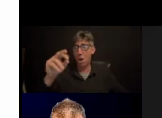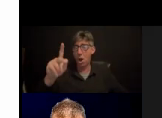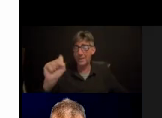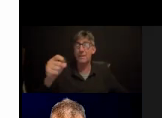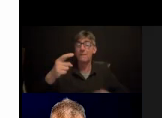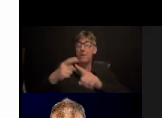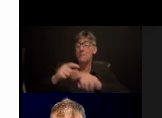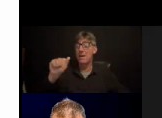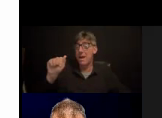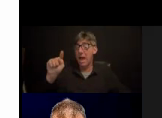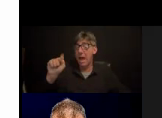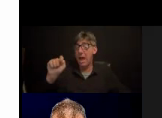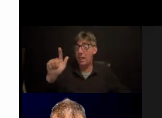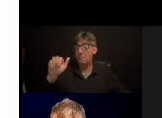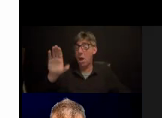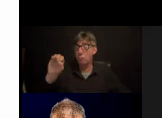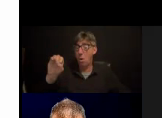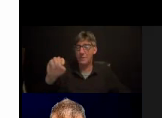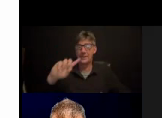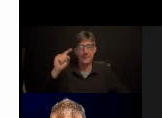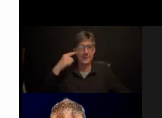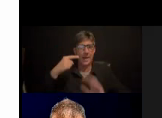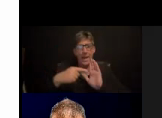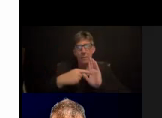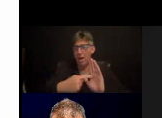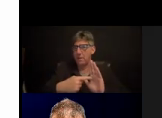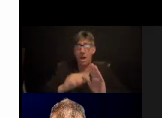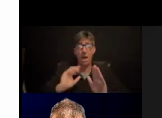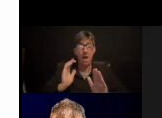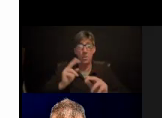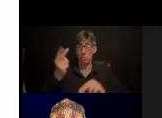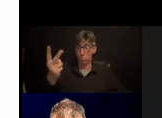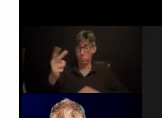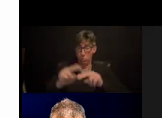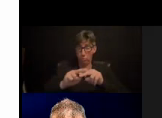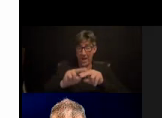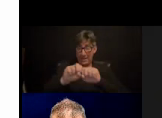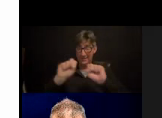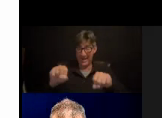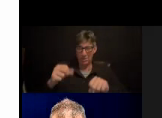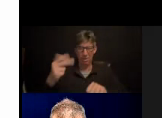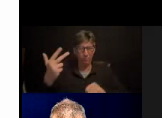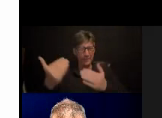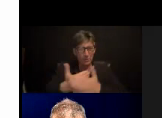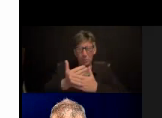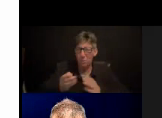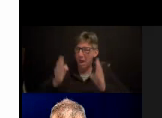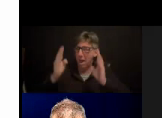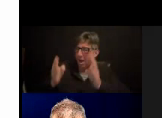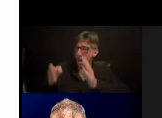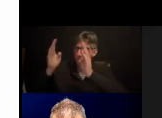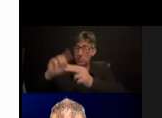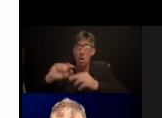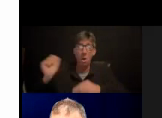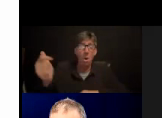Attleboro. And we have just exploded with growth because we have two train stations. There's three new high-rise apartments. All the mill buildings are getting converted